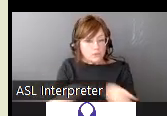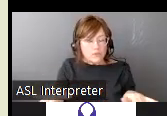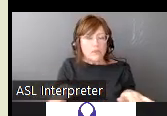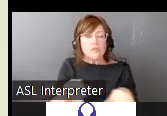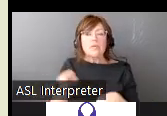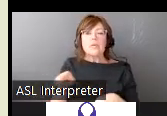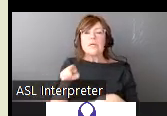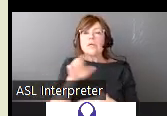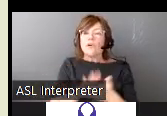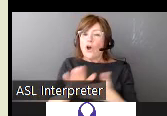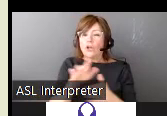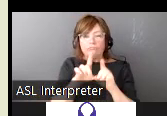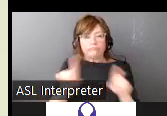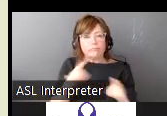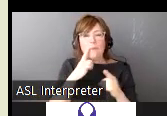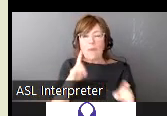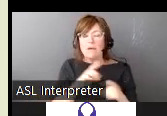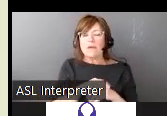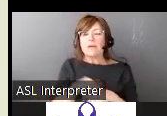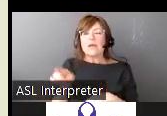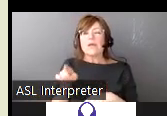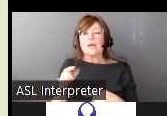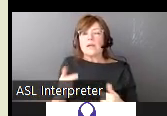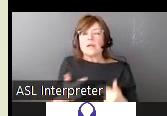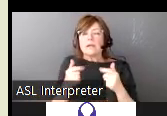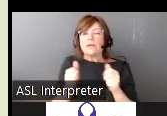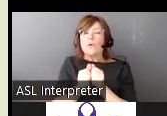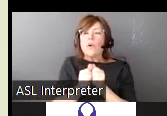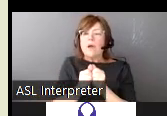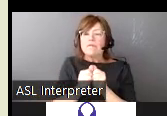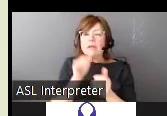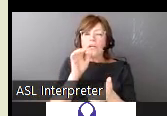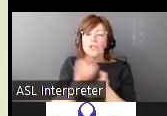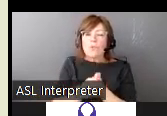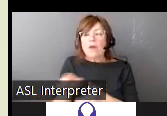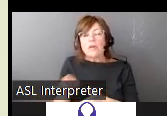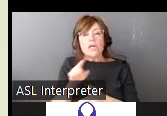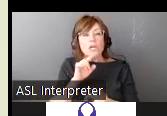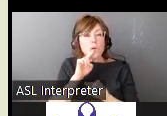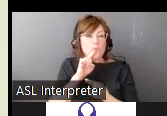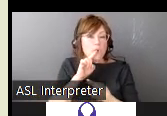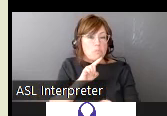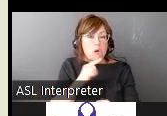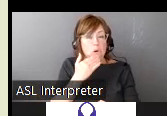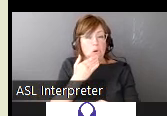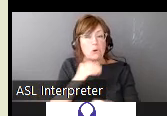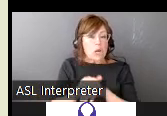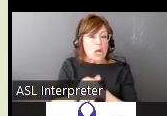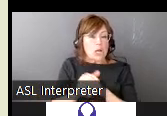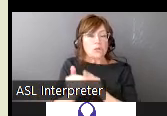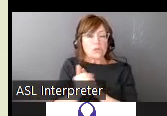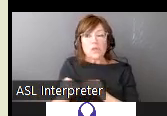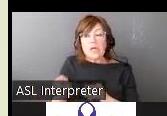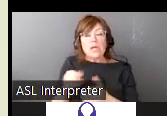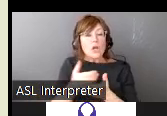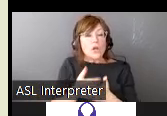completed a college degree. He was living with his spouse and reported very good proficiency in English. He reported his sources of income